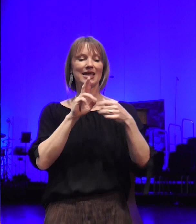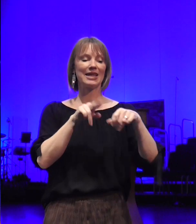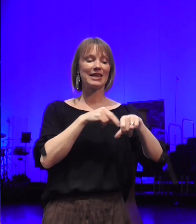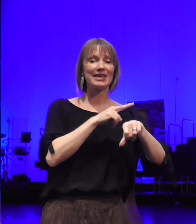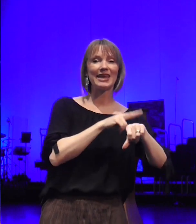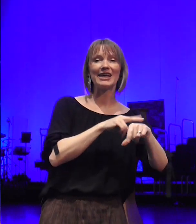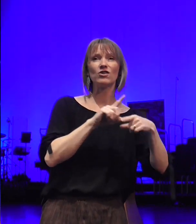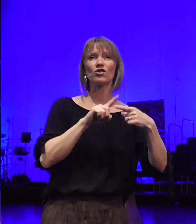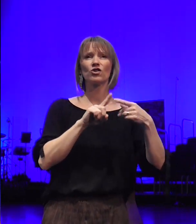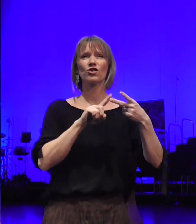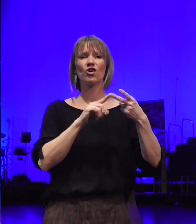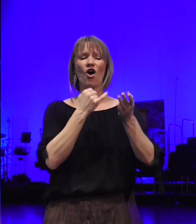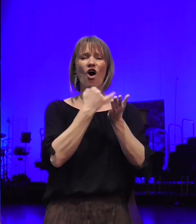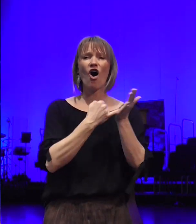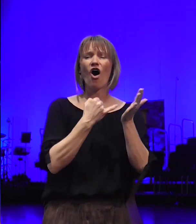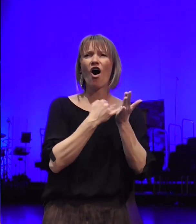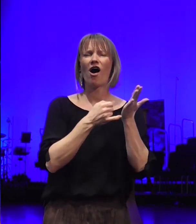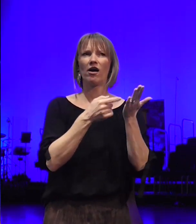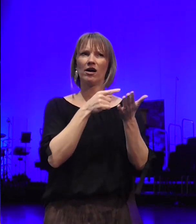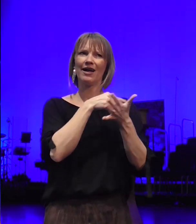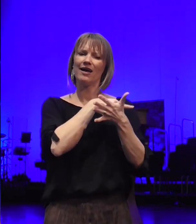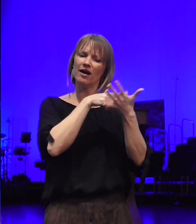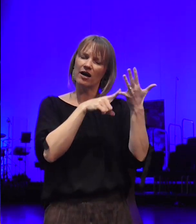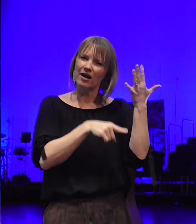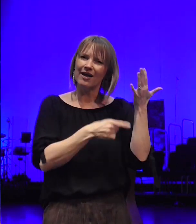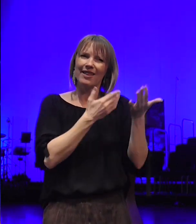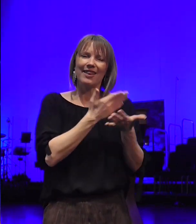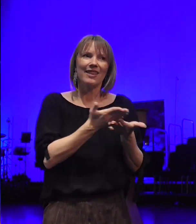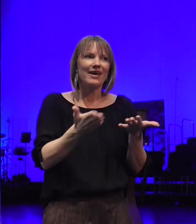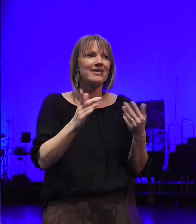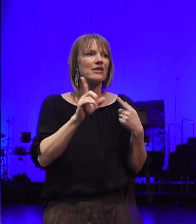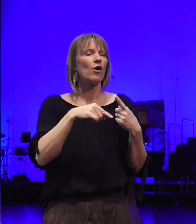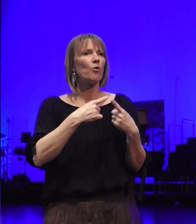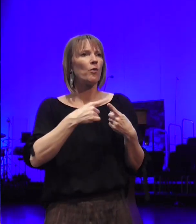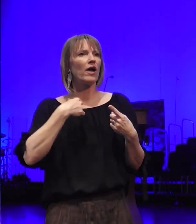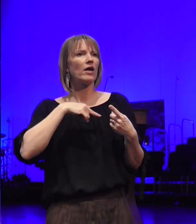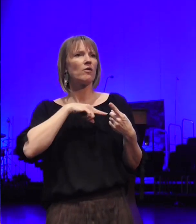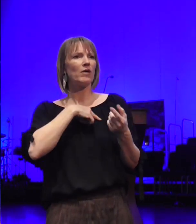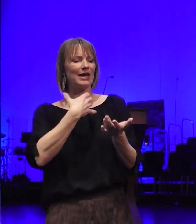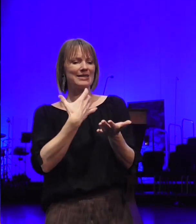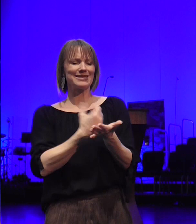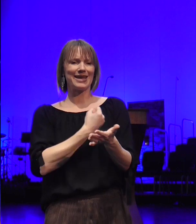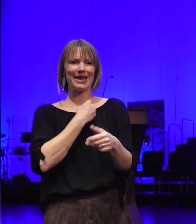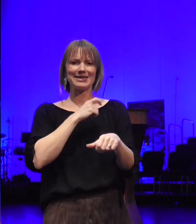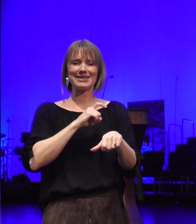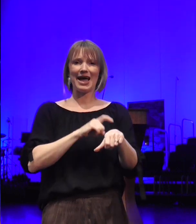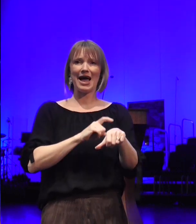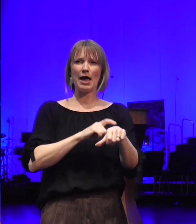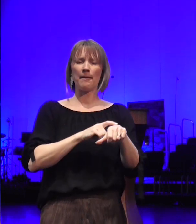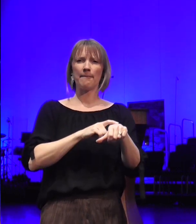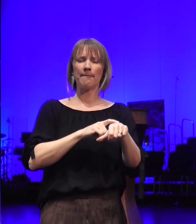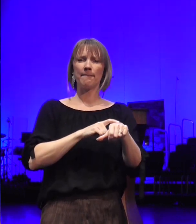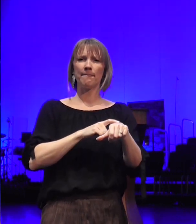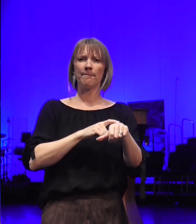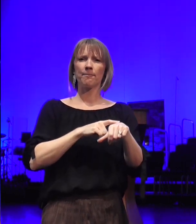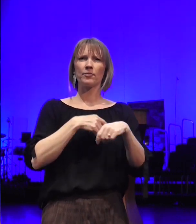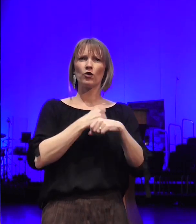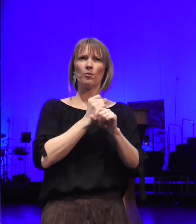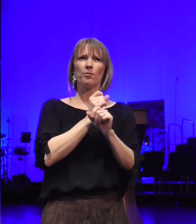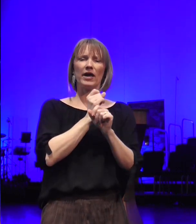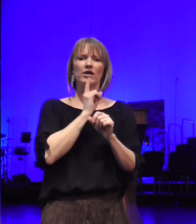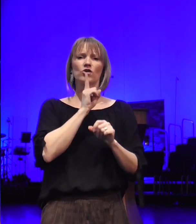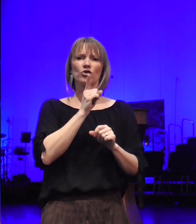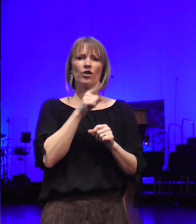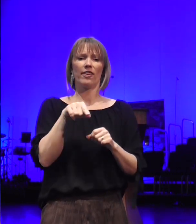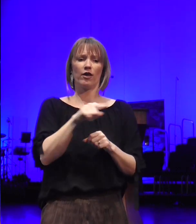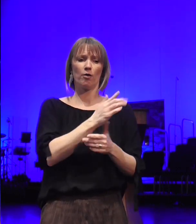Nature, art, these things that when we take time to be sure they are part